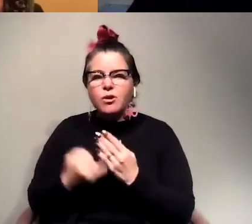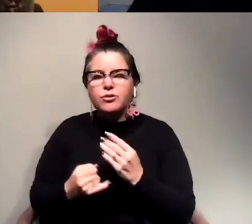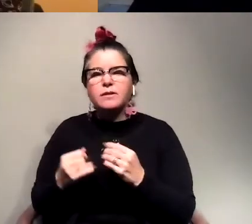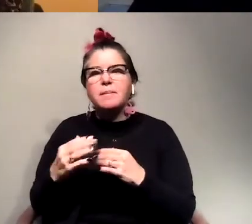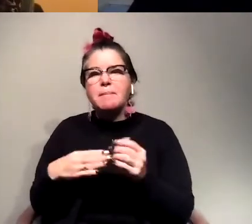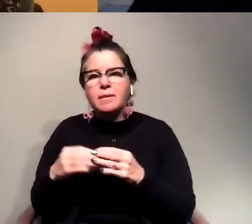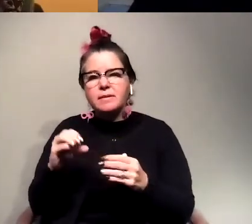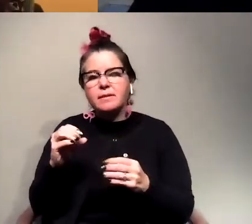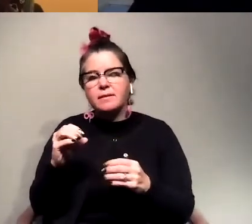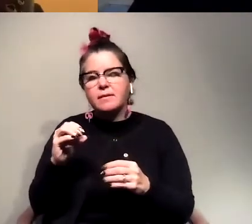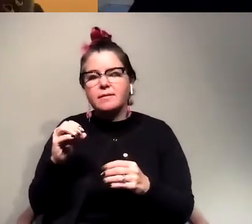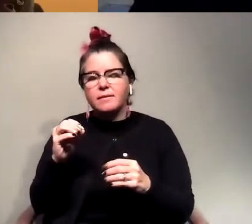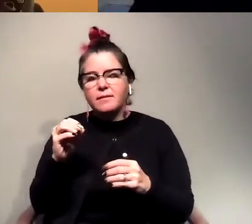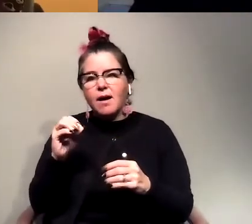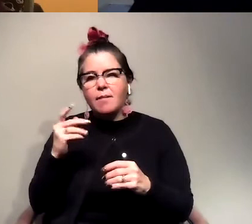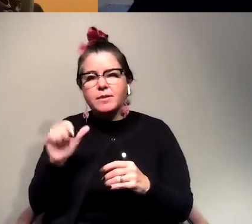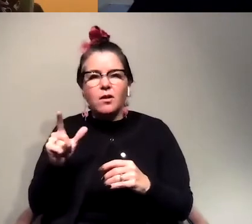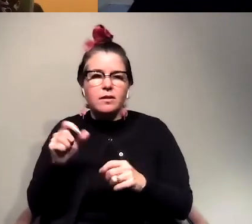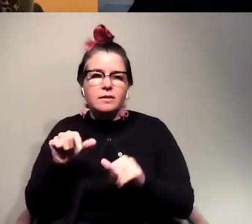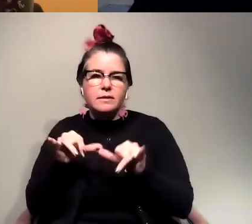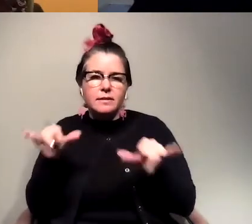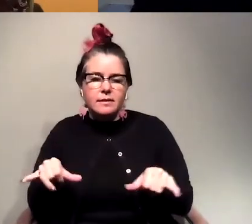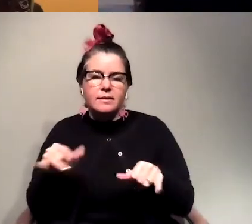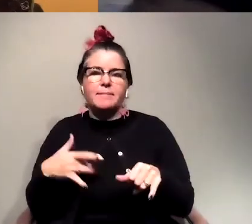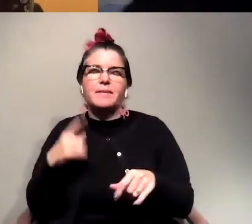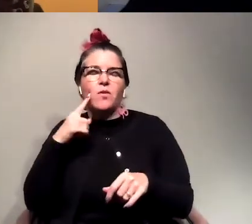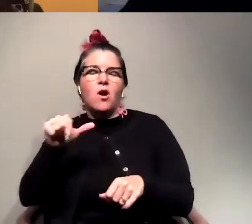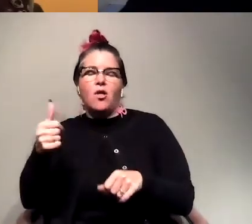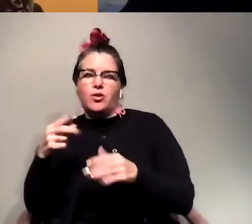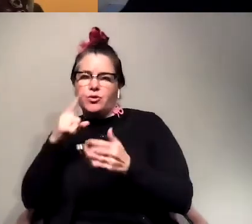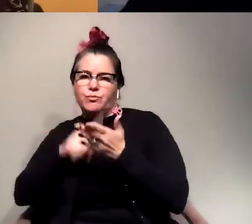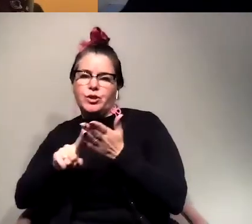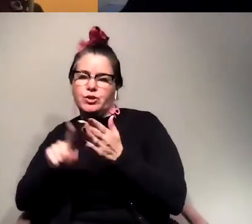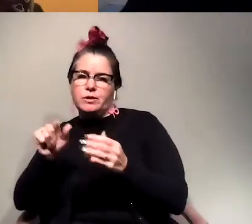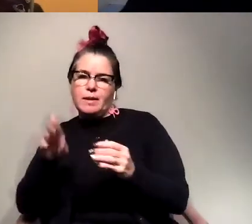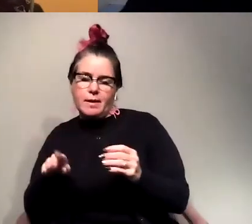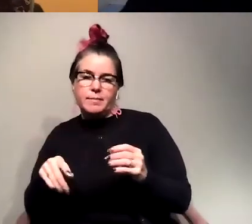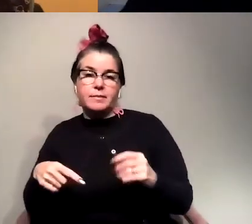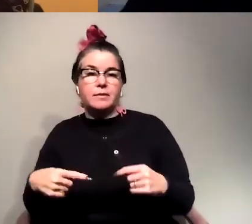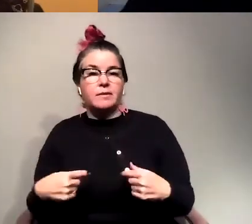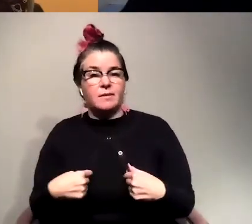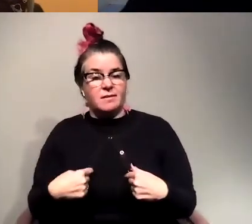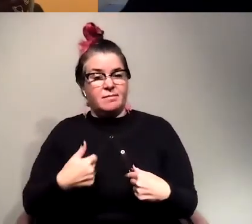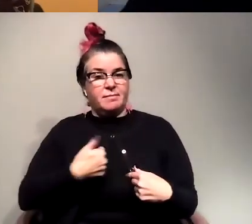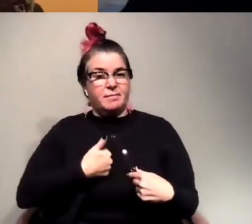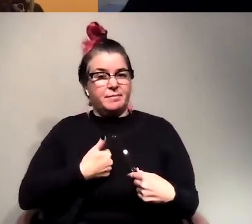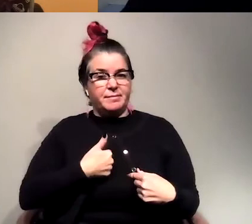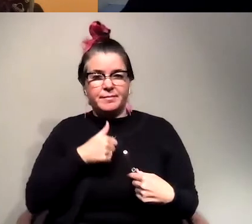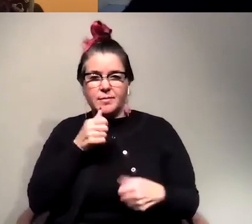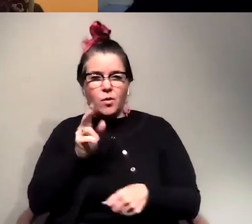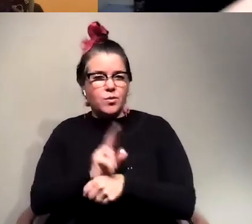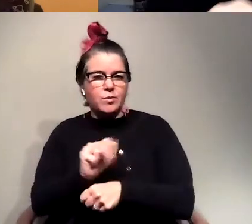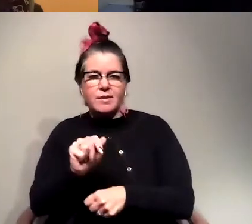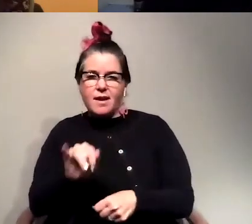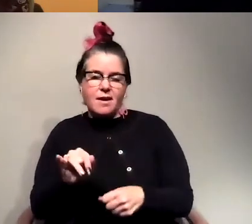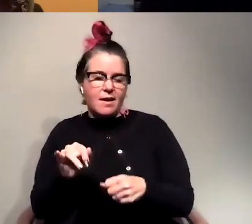optical systems, usually for other research labs. So I actually don't use AI in that work